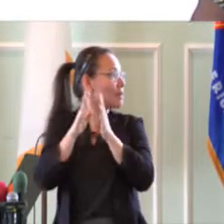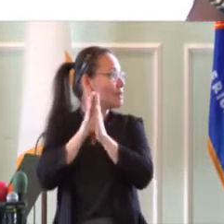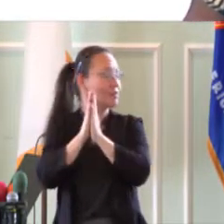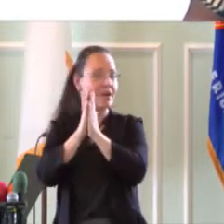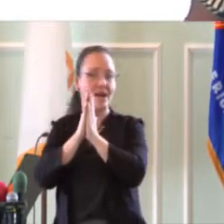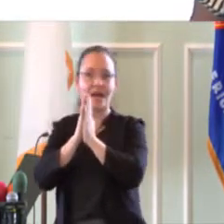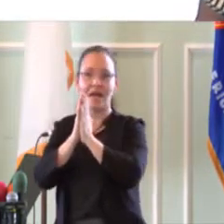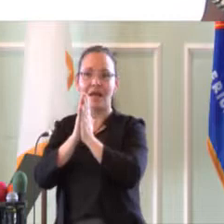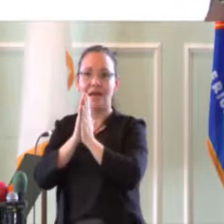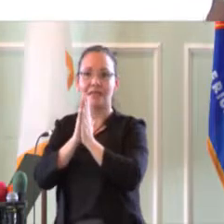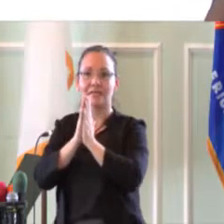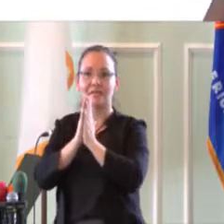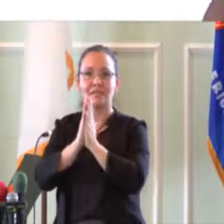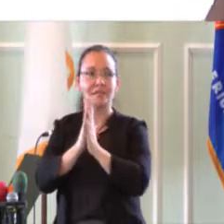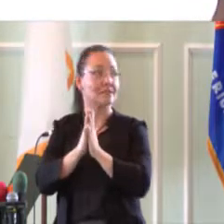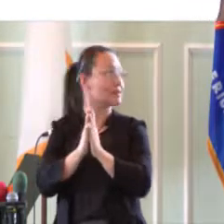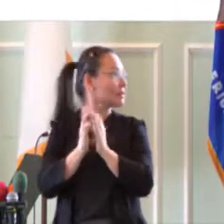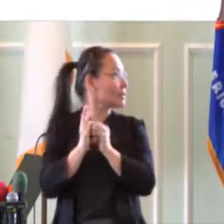praise,